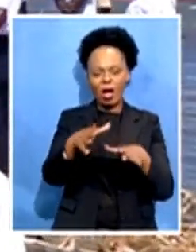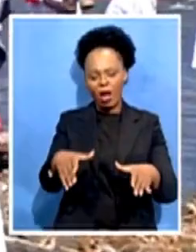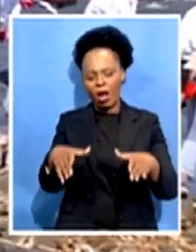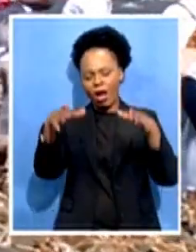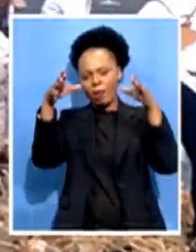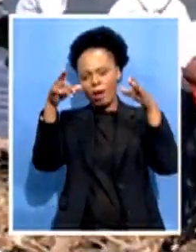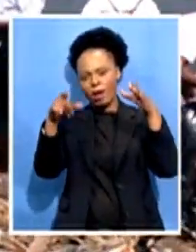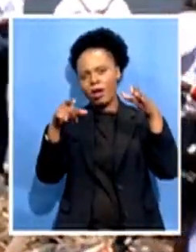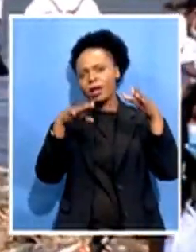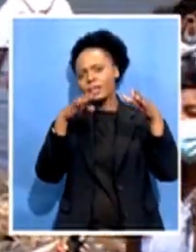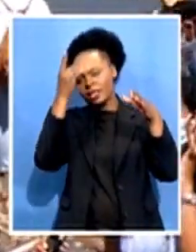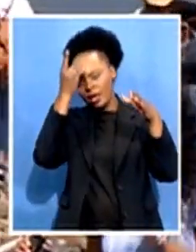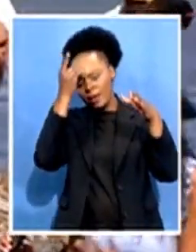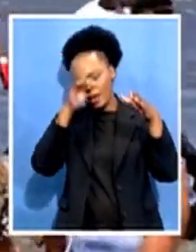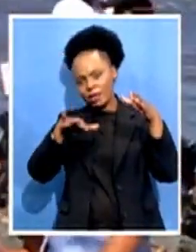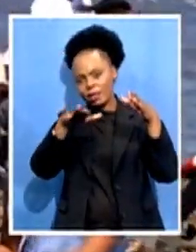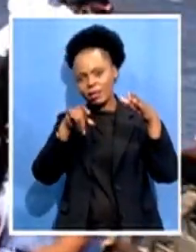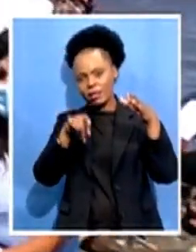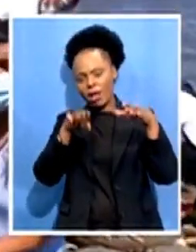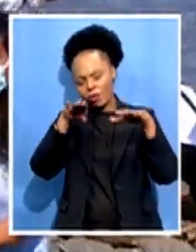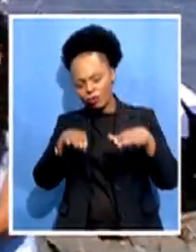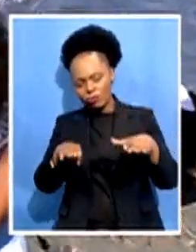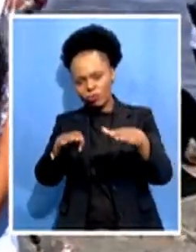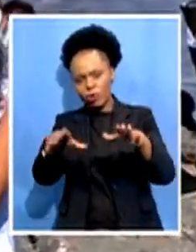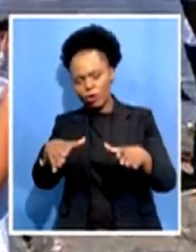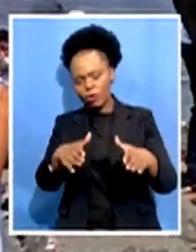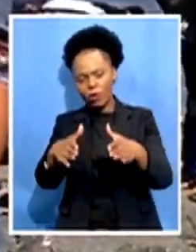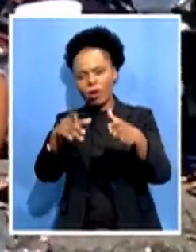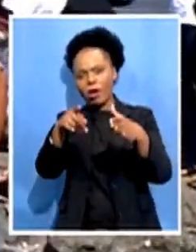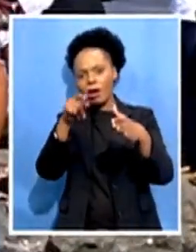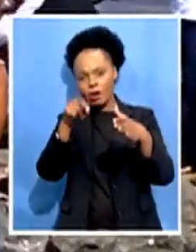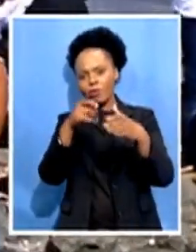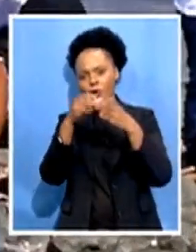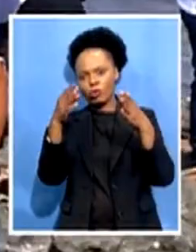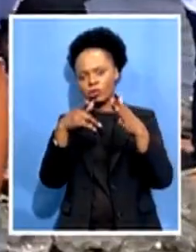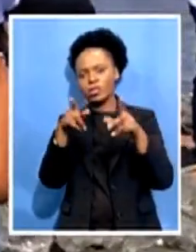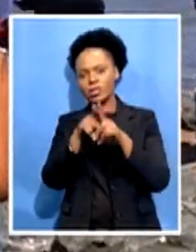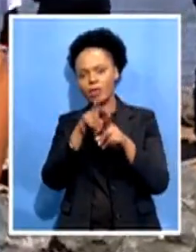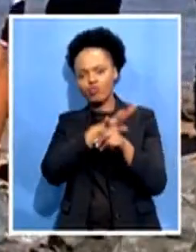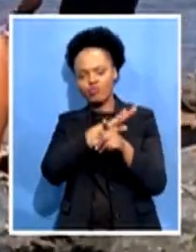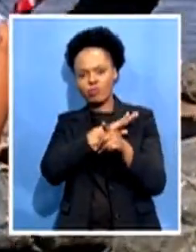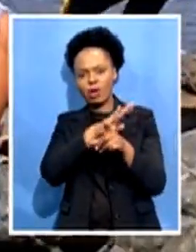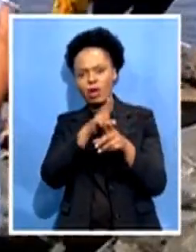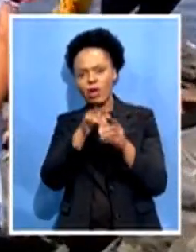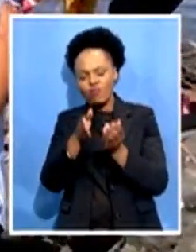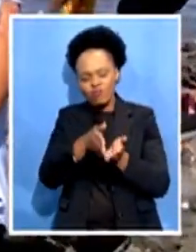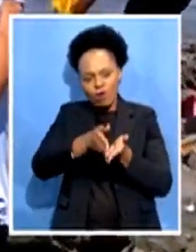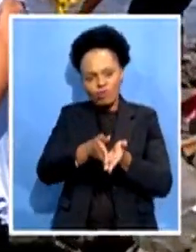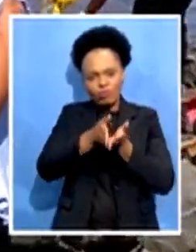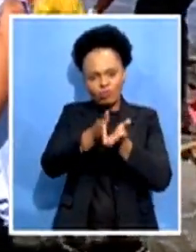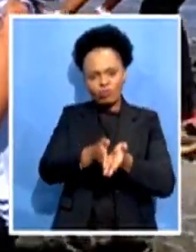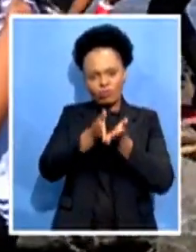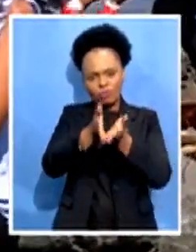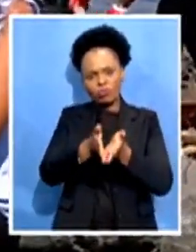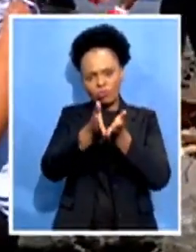them, and they too are getting infected, but it's also the marine life that are being infected here at the harbour. But I'm going to be speaking to